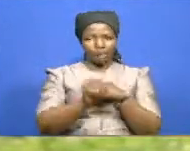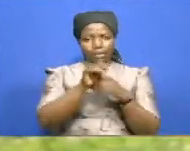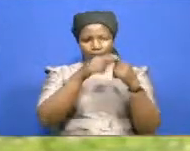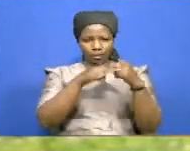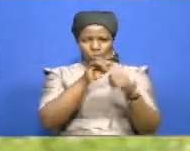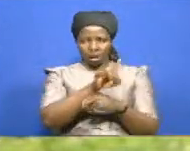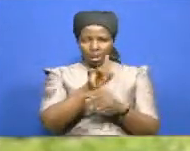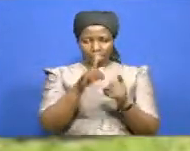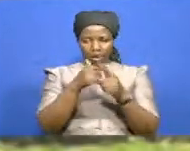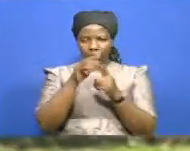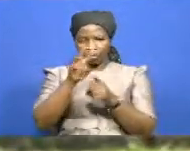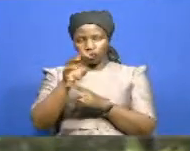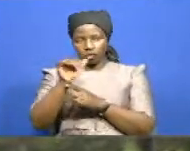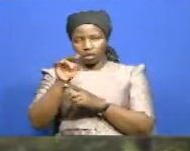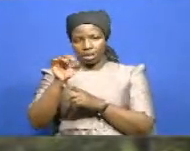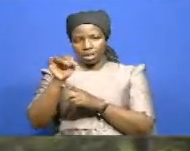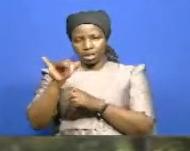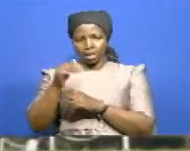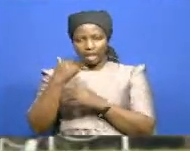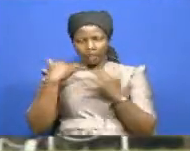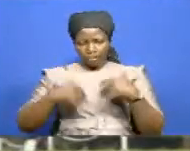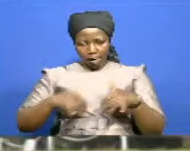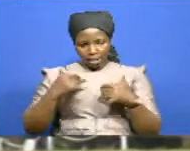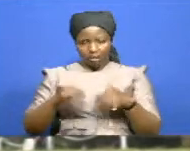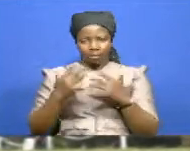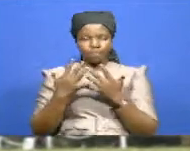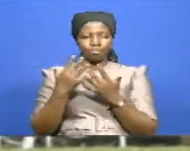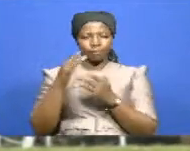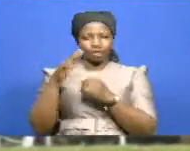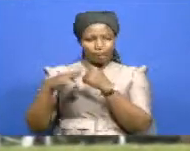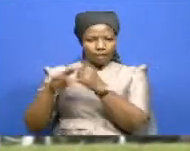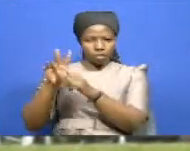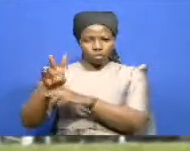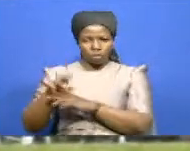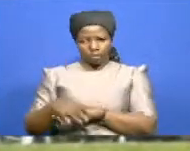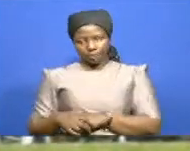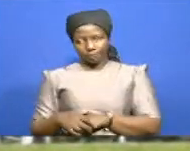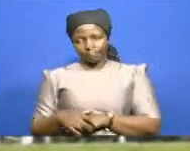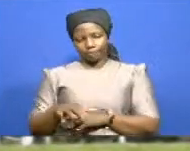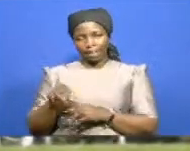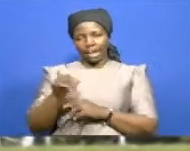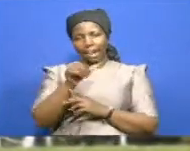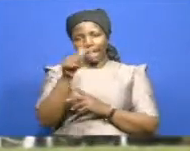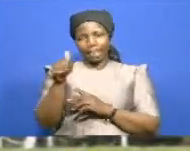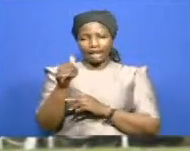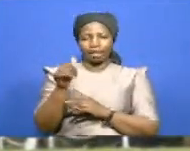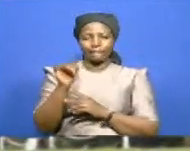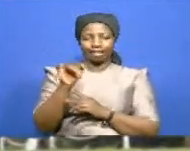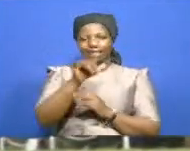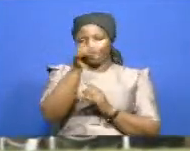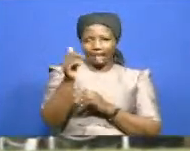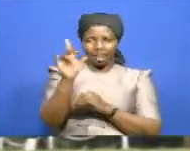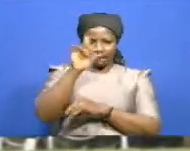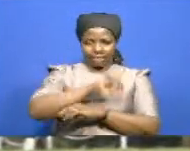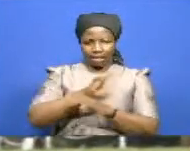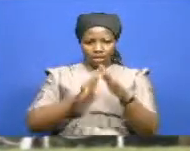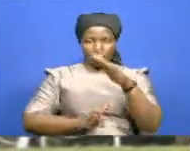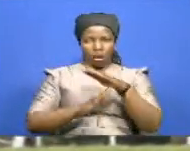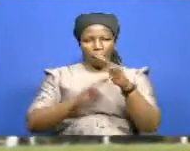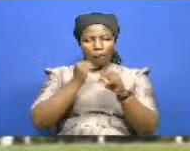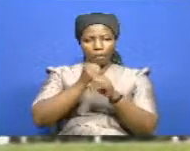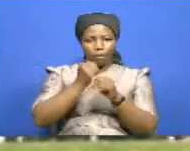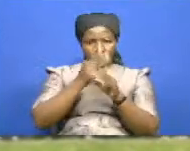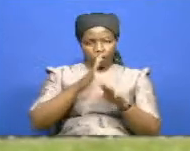played level par 72. Ron's Nairobi's Kenneth Bolo was the other day the top performer